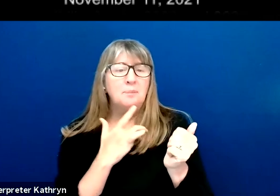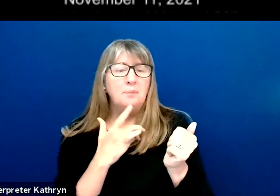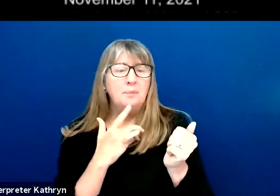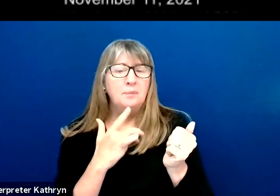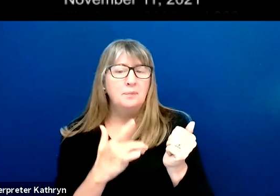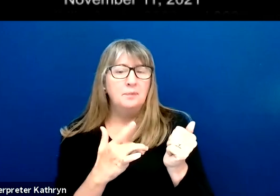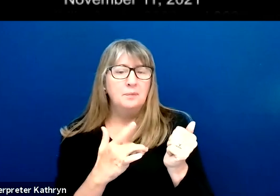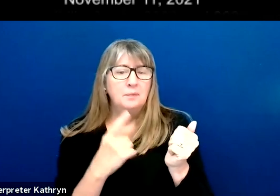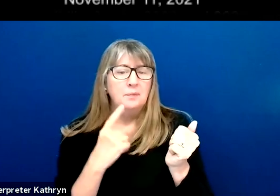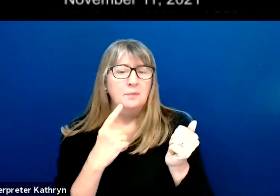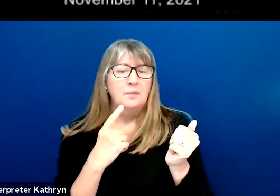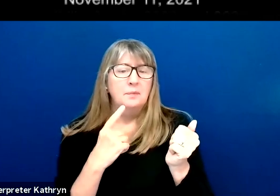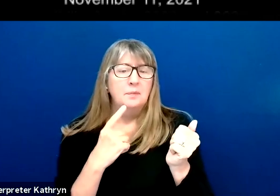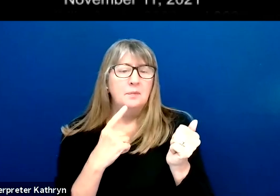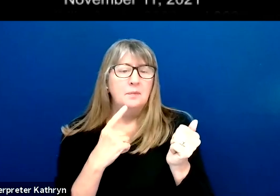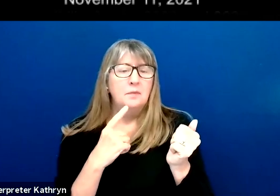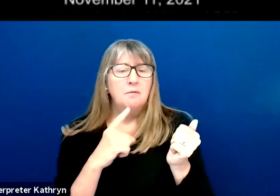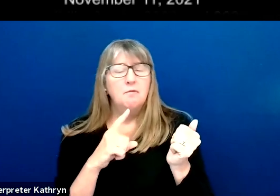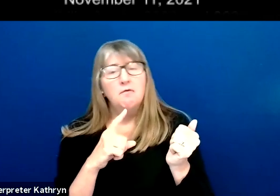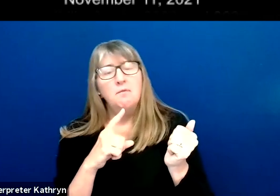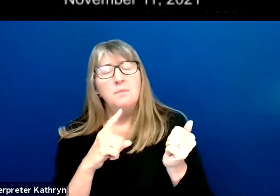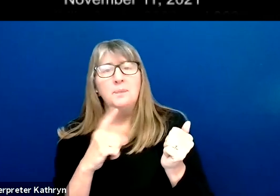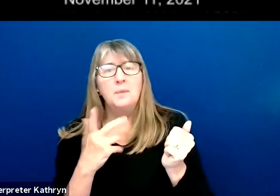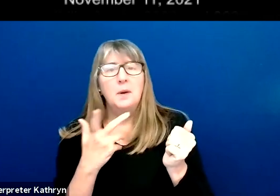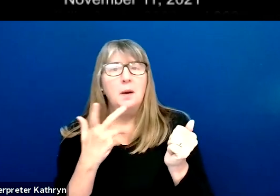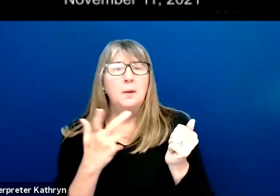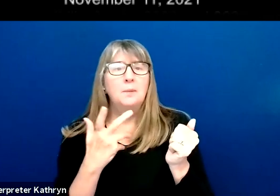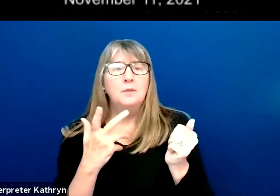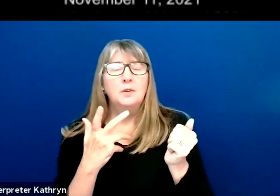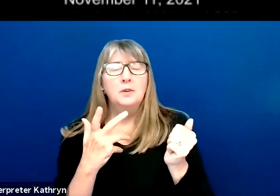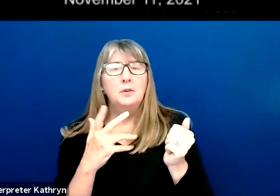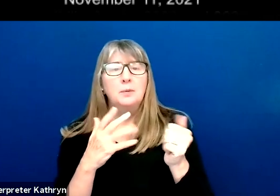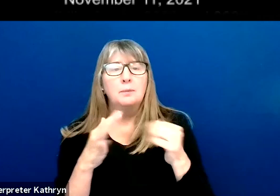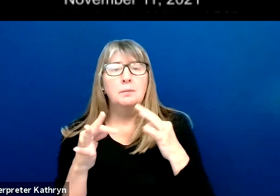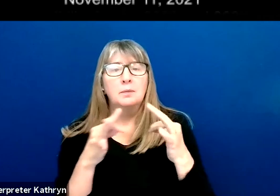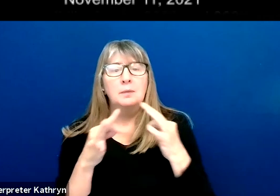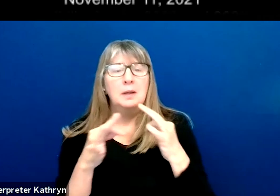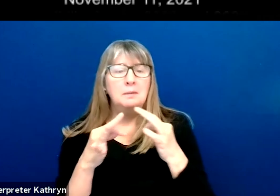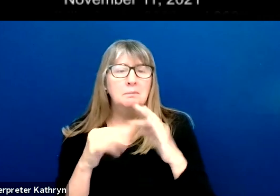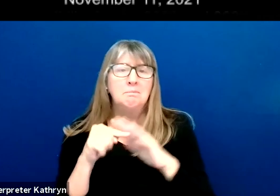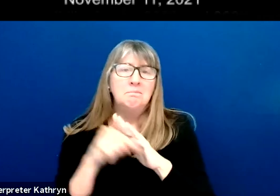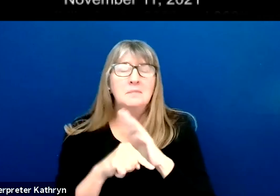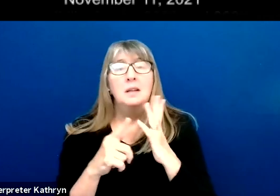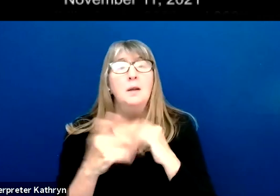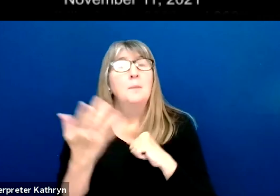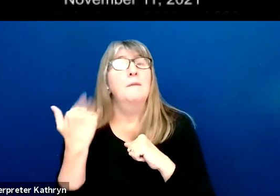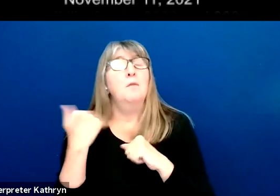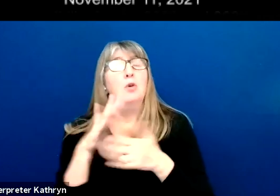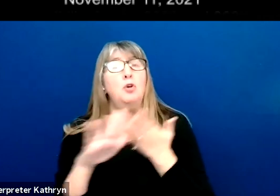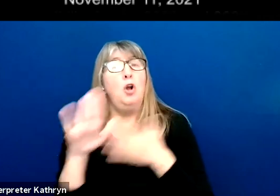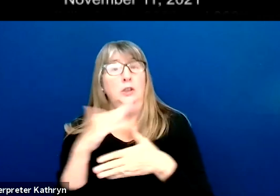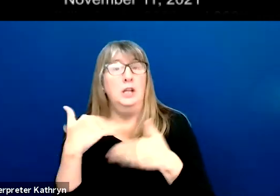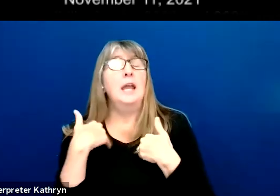just for sort of to round out my the picture. I did when I was in college. I actually used I had a guide